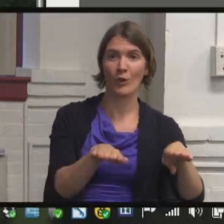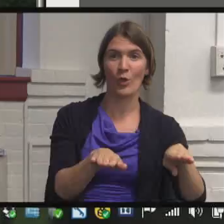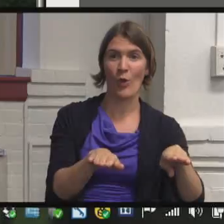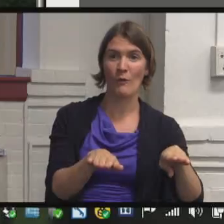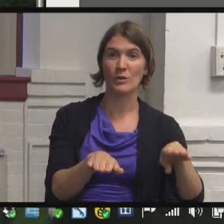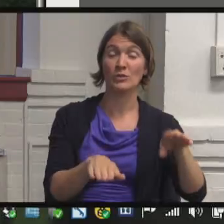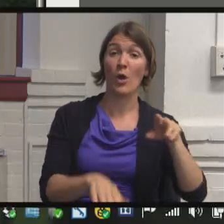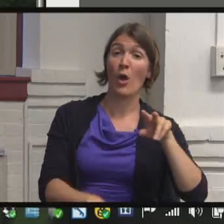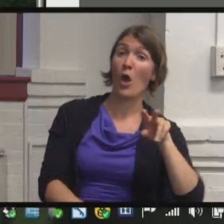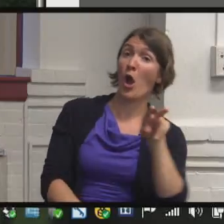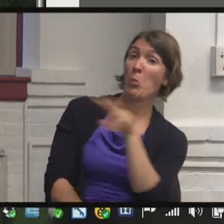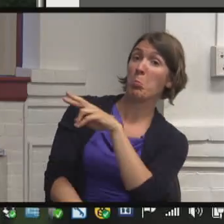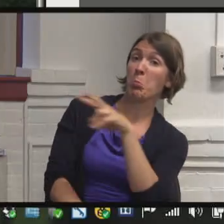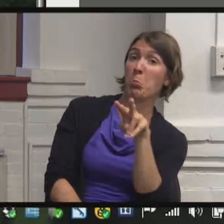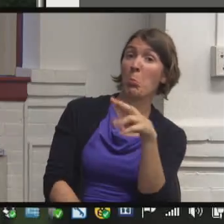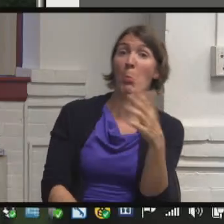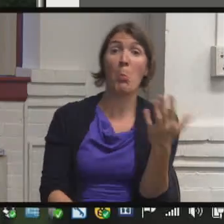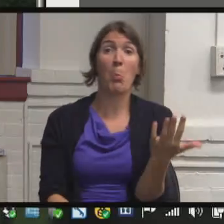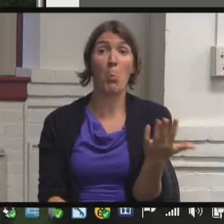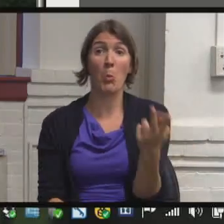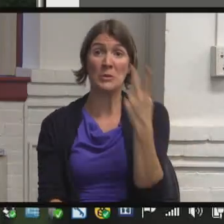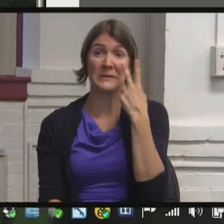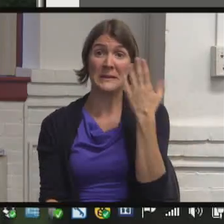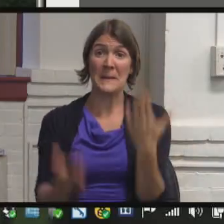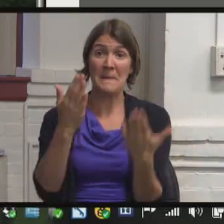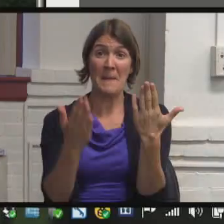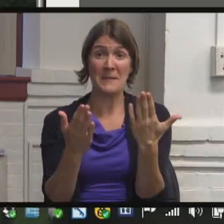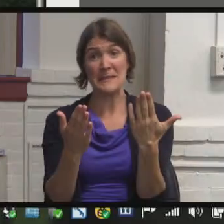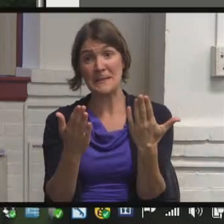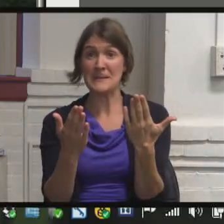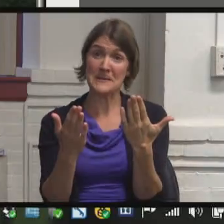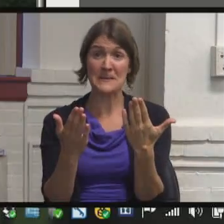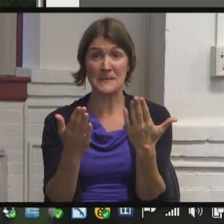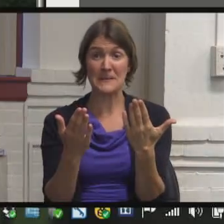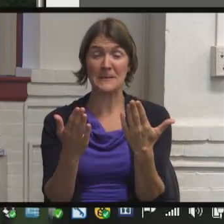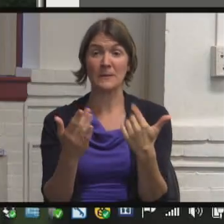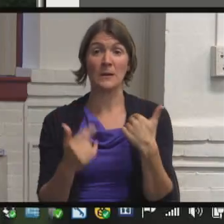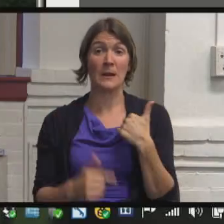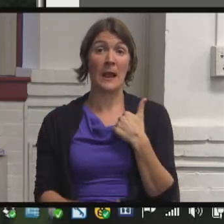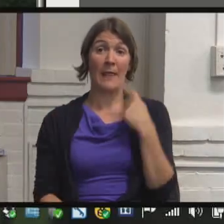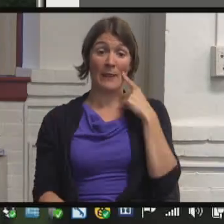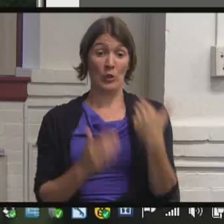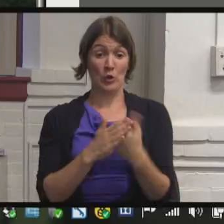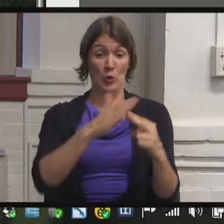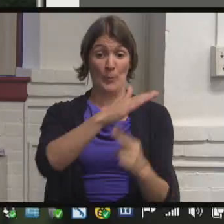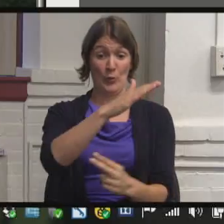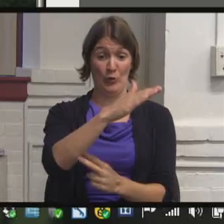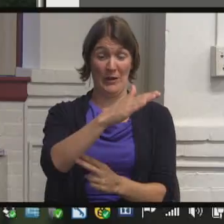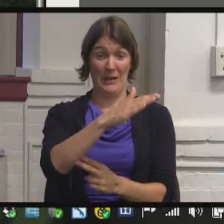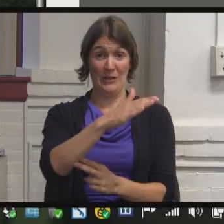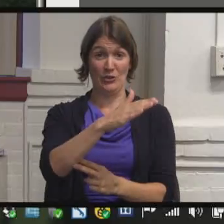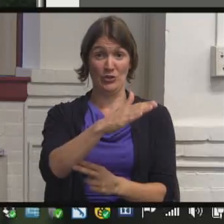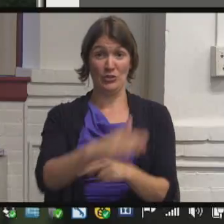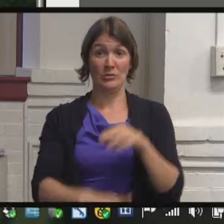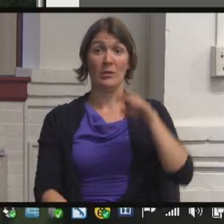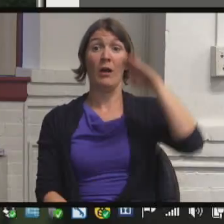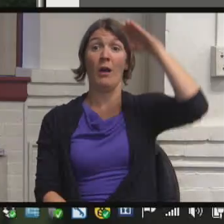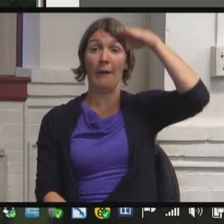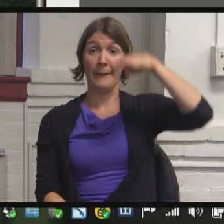are some adjustments that you would need to make in the line of sight that would mean that we think that this tower is going to be more prominent and more in the